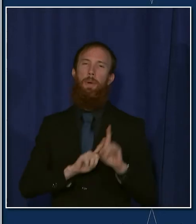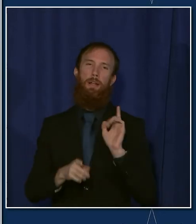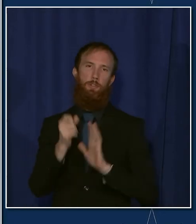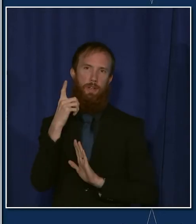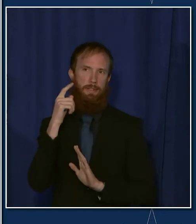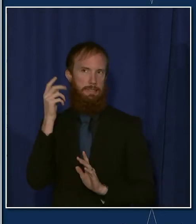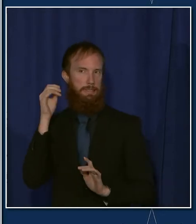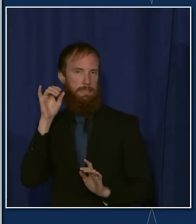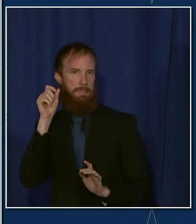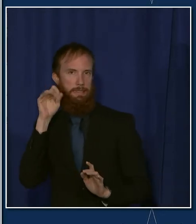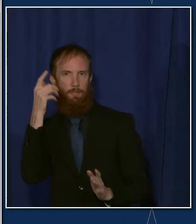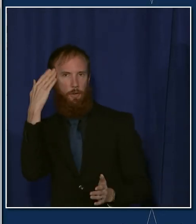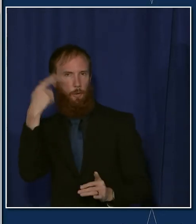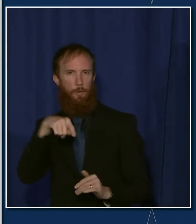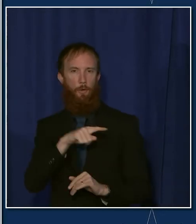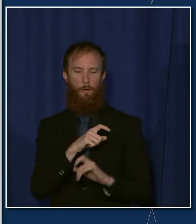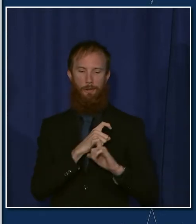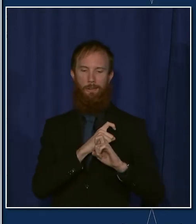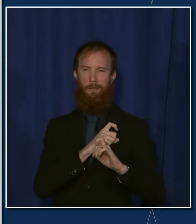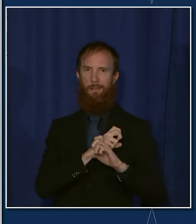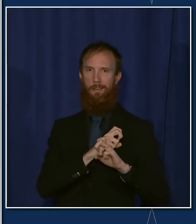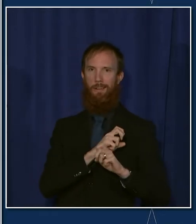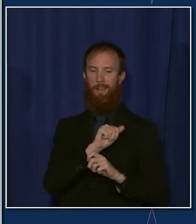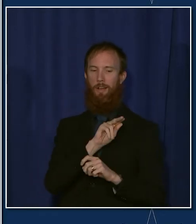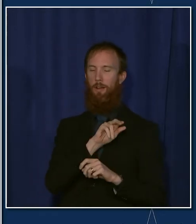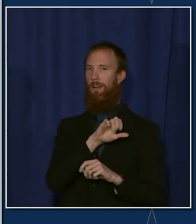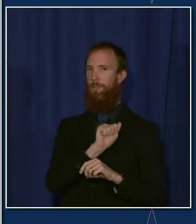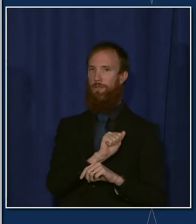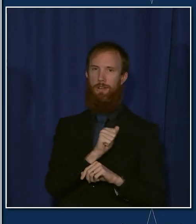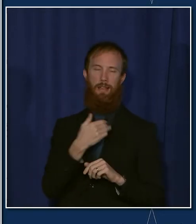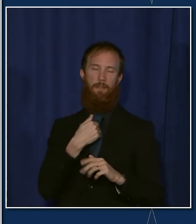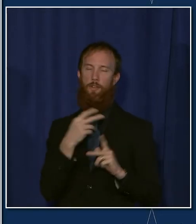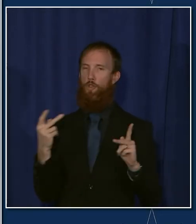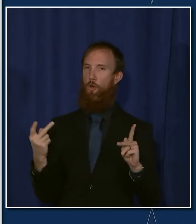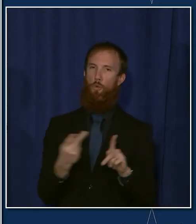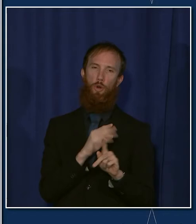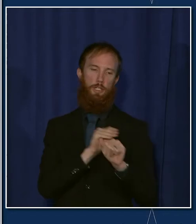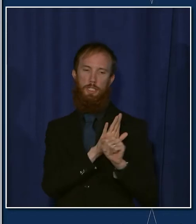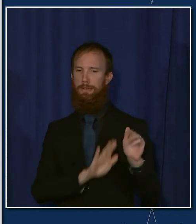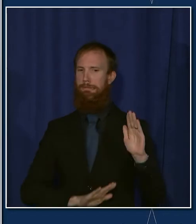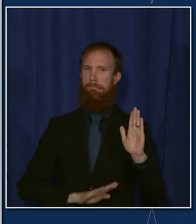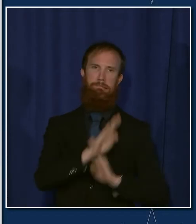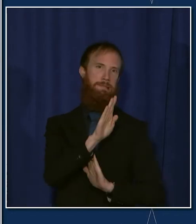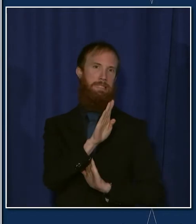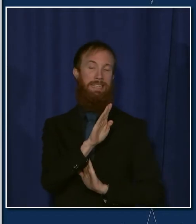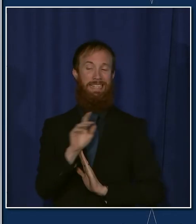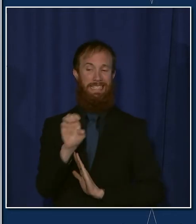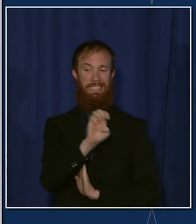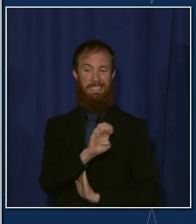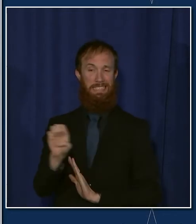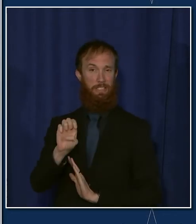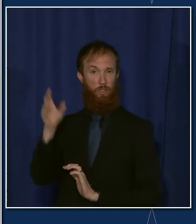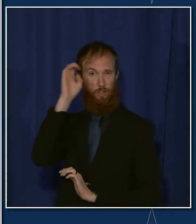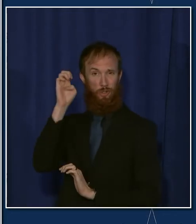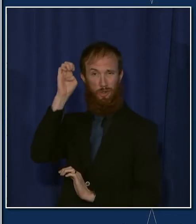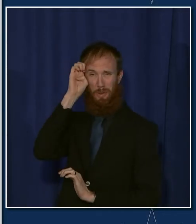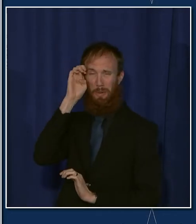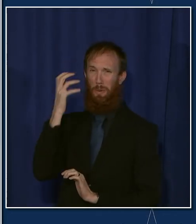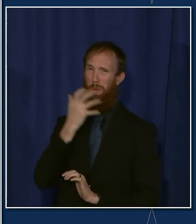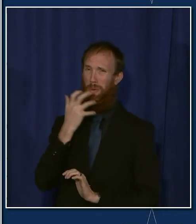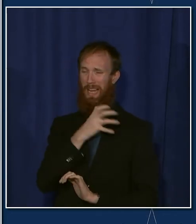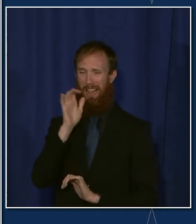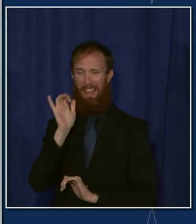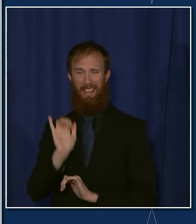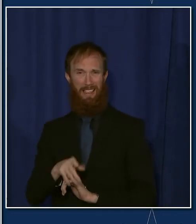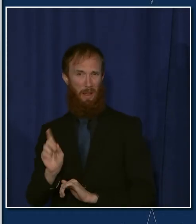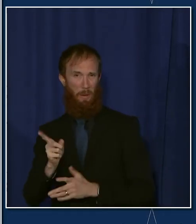aware, Austria is in the middle of the worst COVID surge that they have had to date. Eastern Europe, in particular, is where this started, where